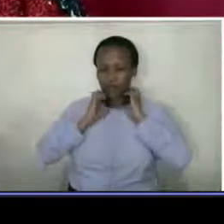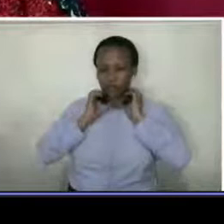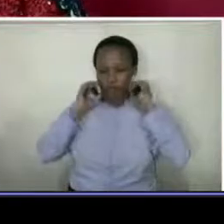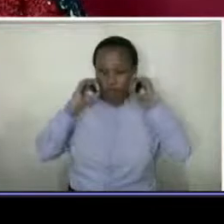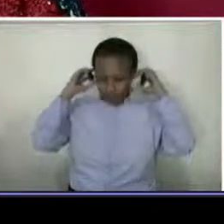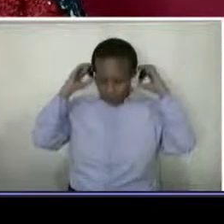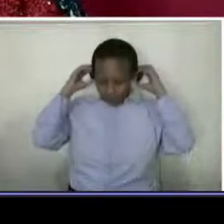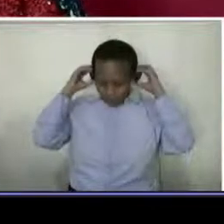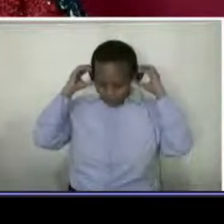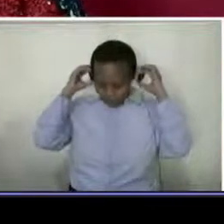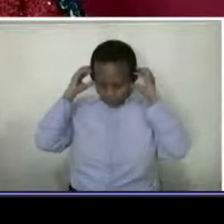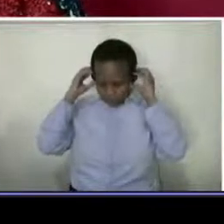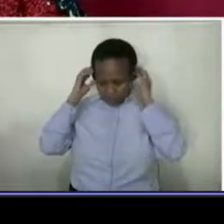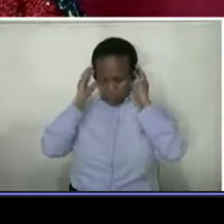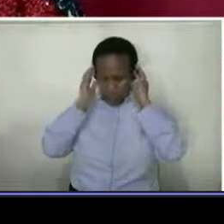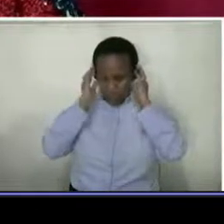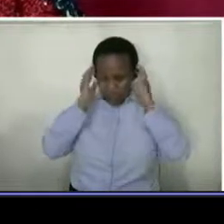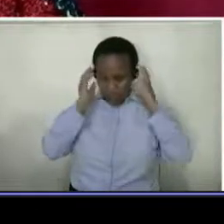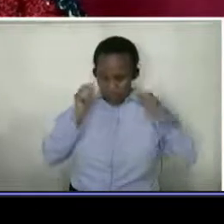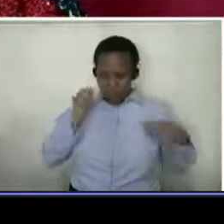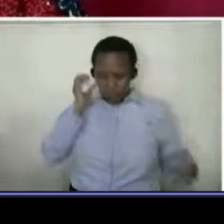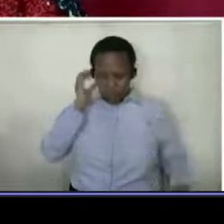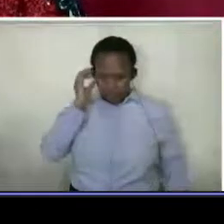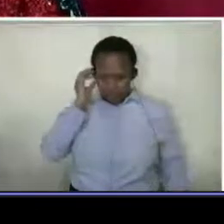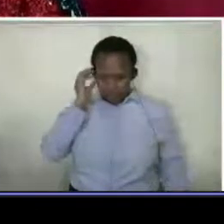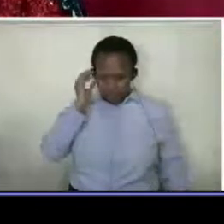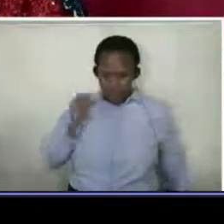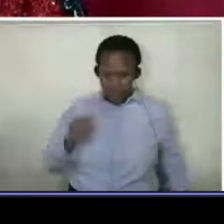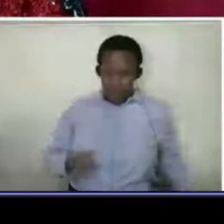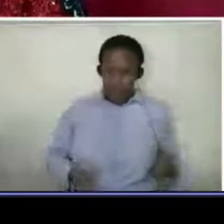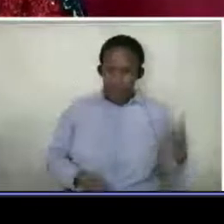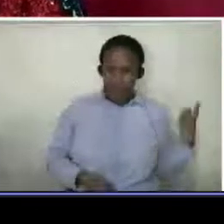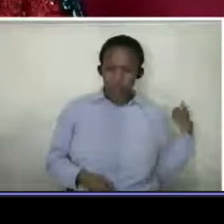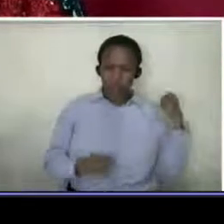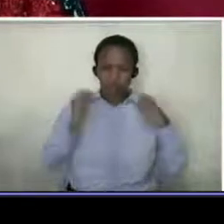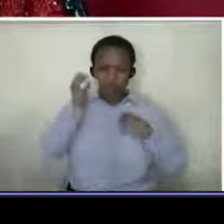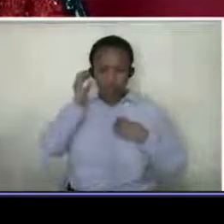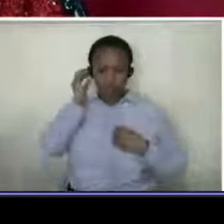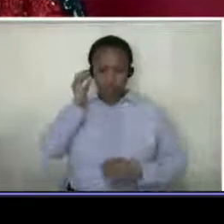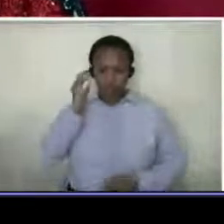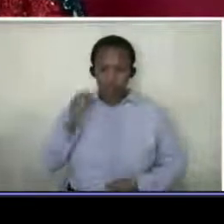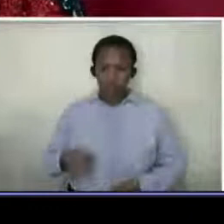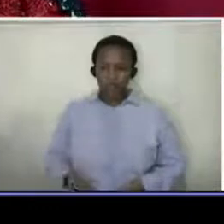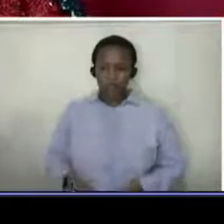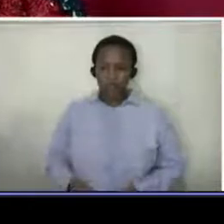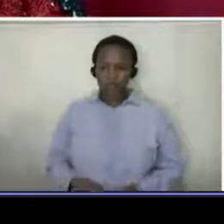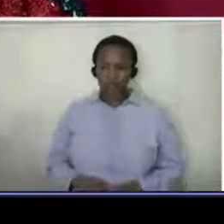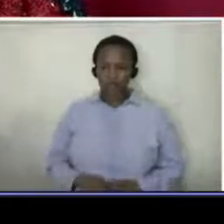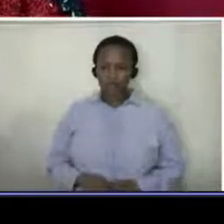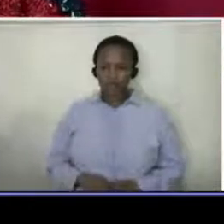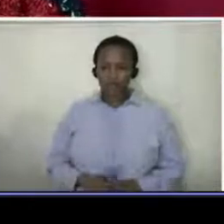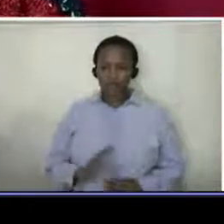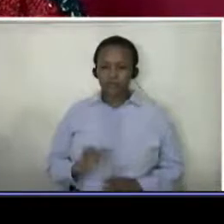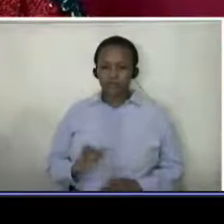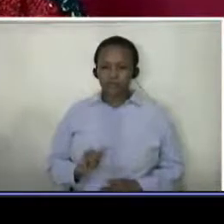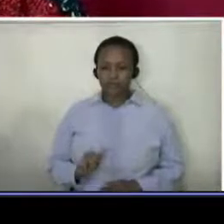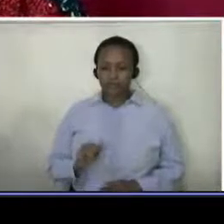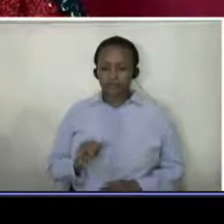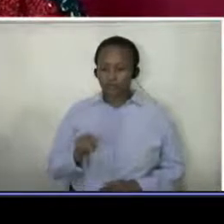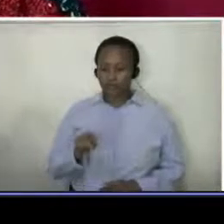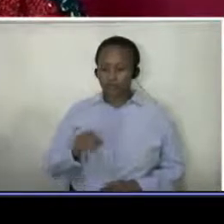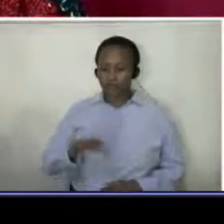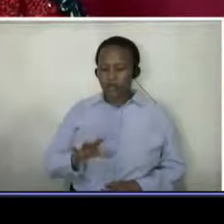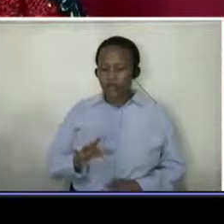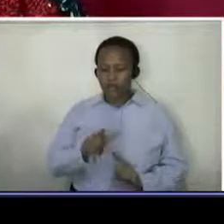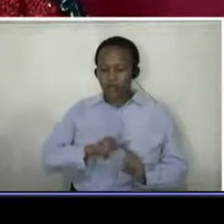Honorable, the next member to start off the debate on behalf of the ANC for 8 minutes